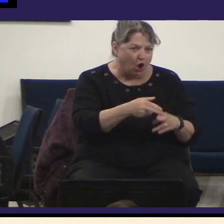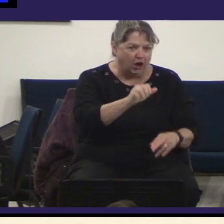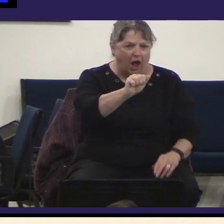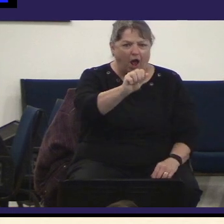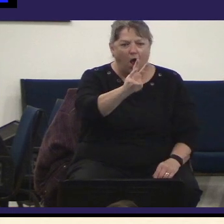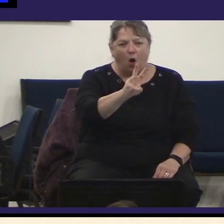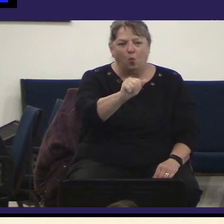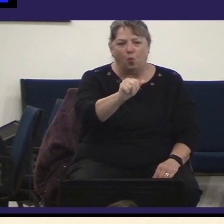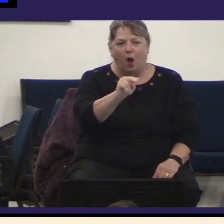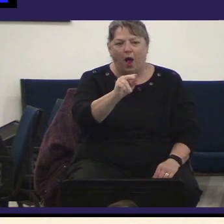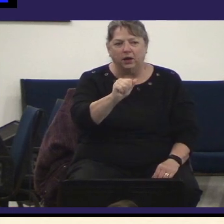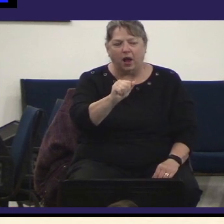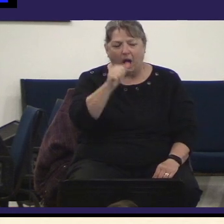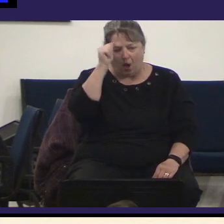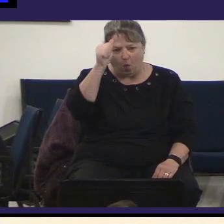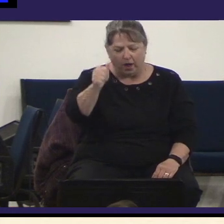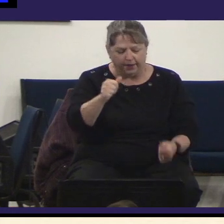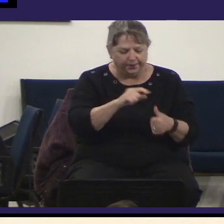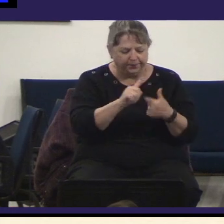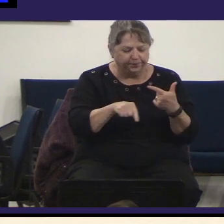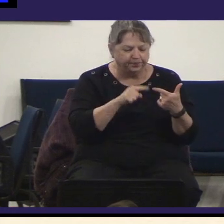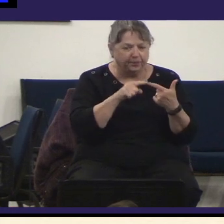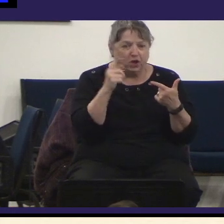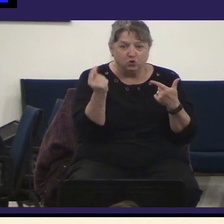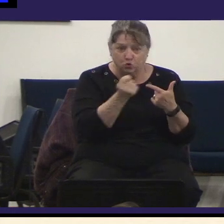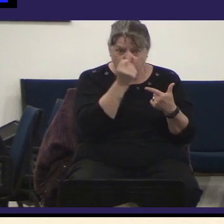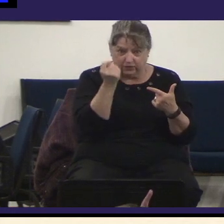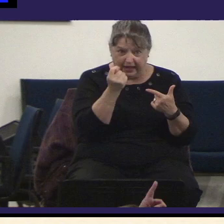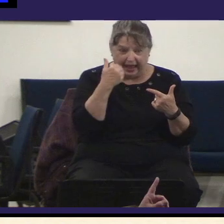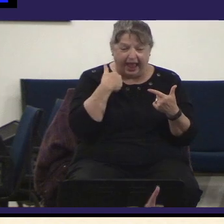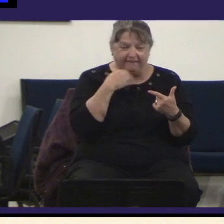Then Tuesday, we have an elders meeting at 6.